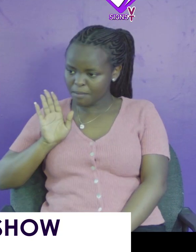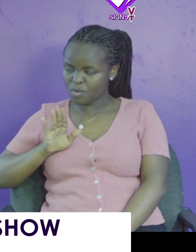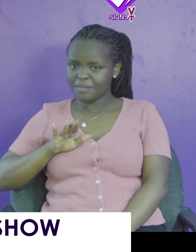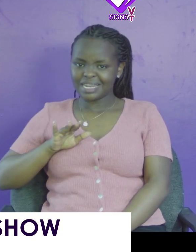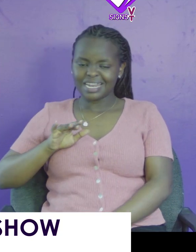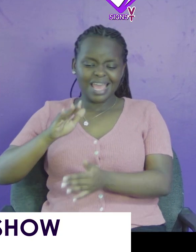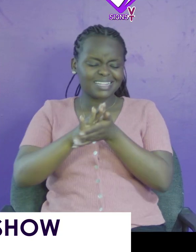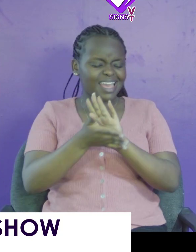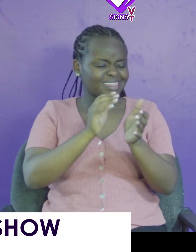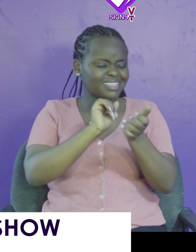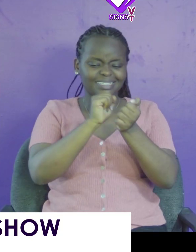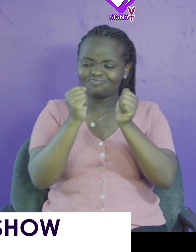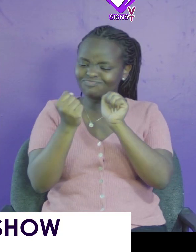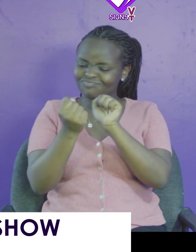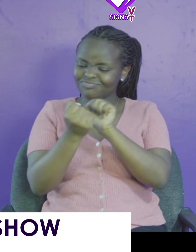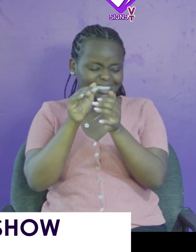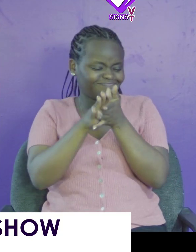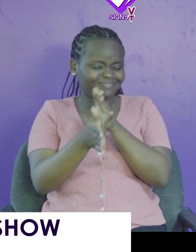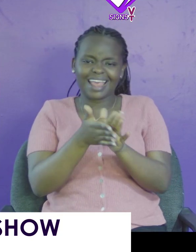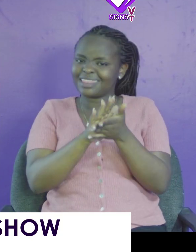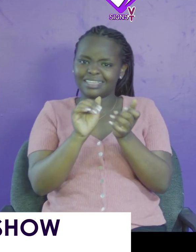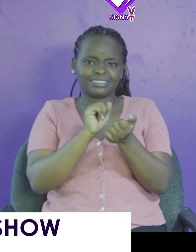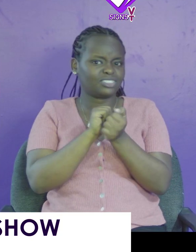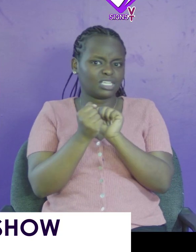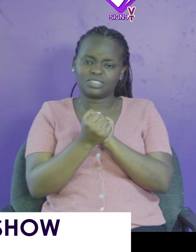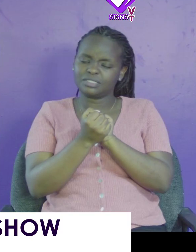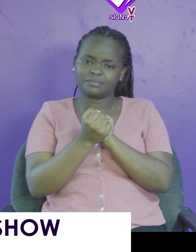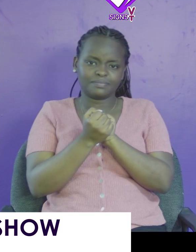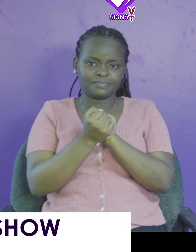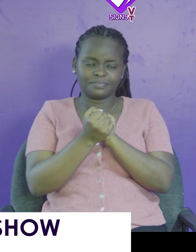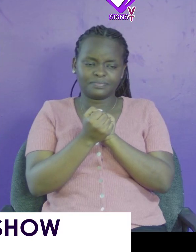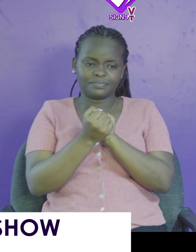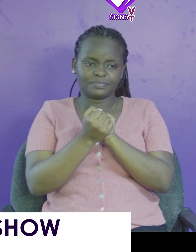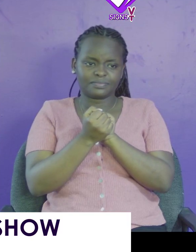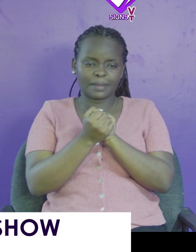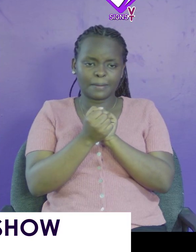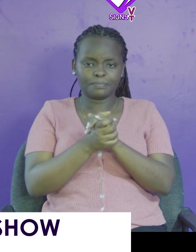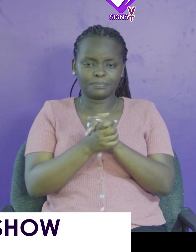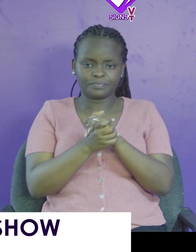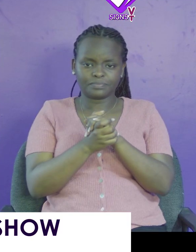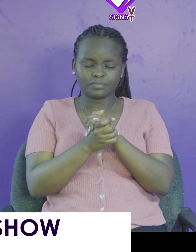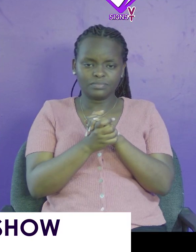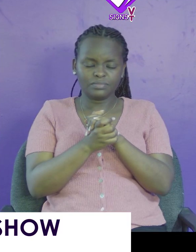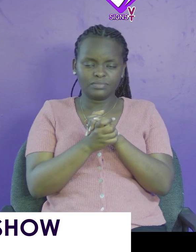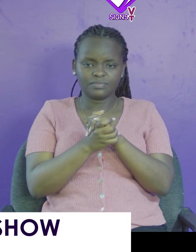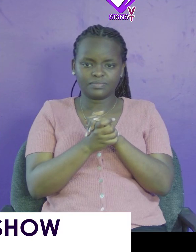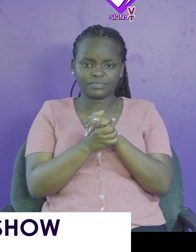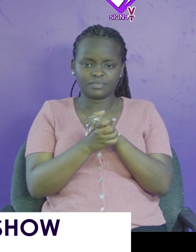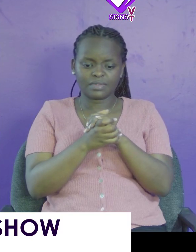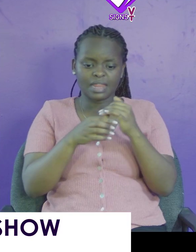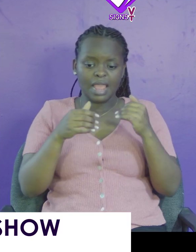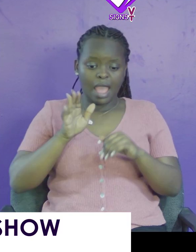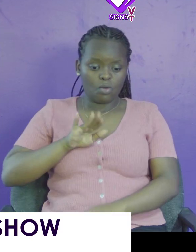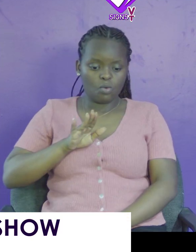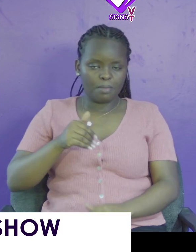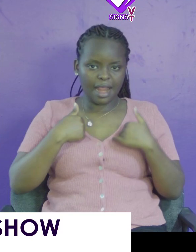Nothing will change that. Nothing will change, Jonah. man of God, Jonah. There is a woman having